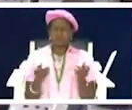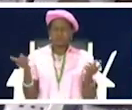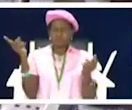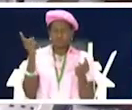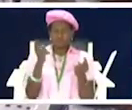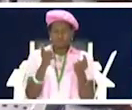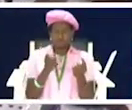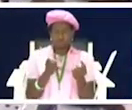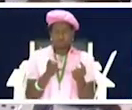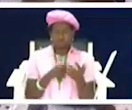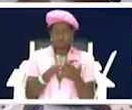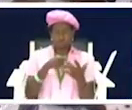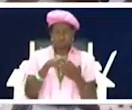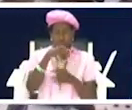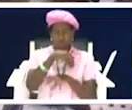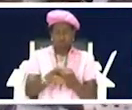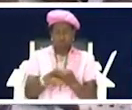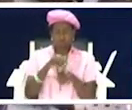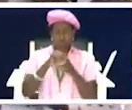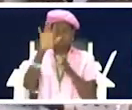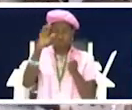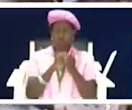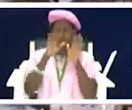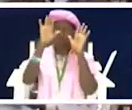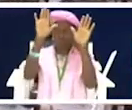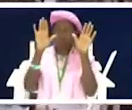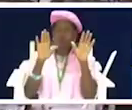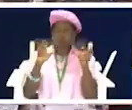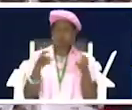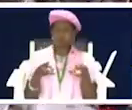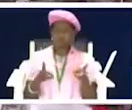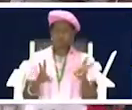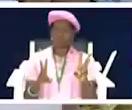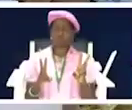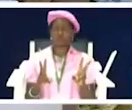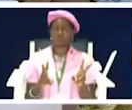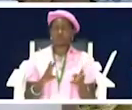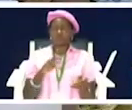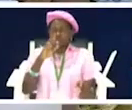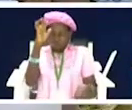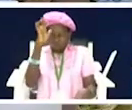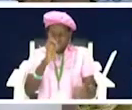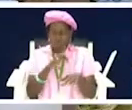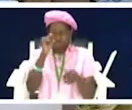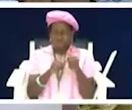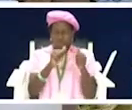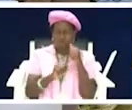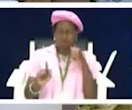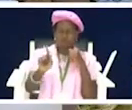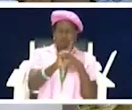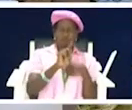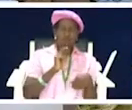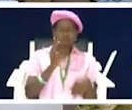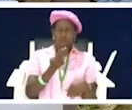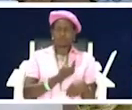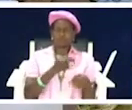Tonight, in your own miraculous way, touch every one of us.